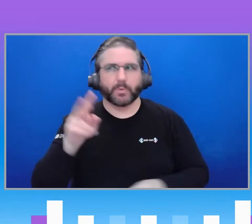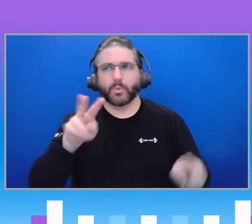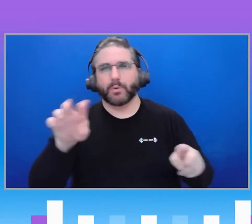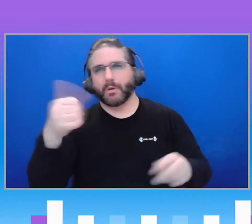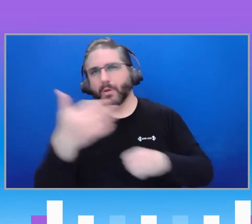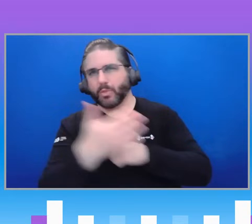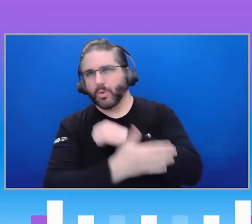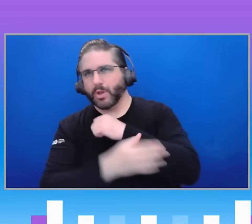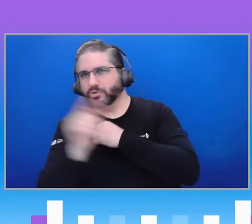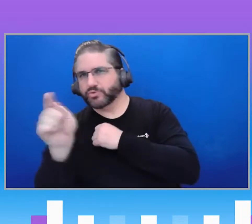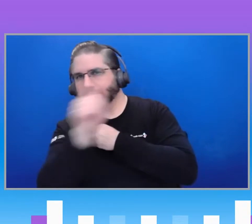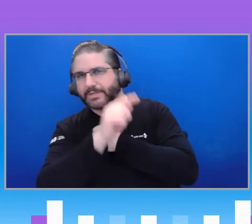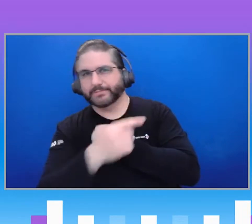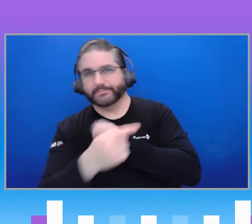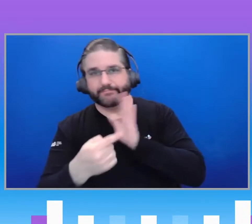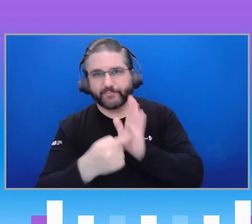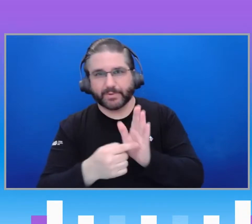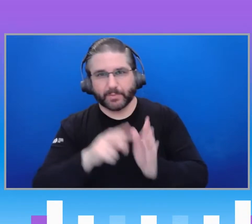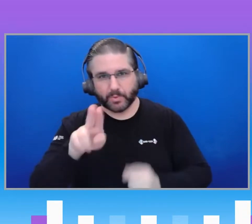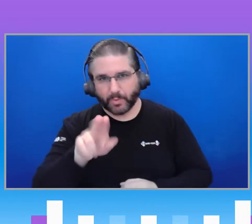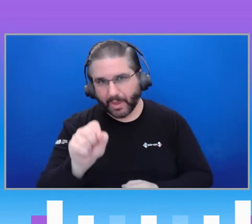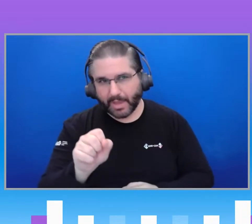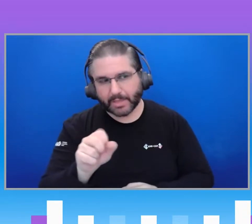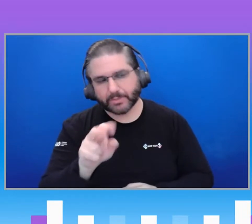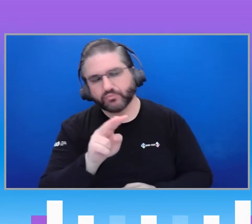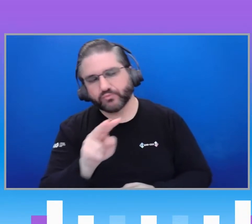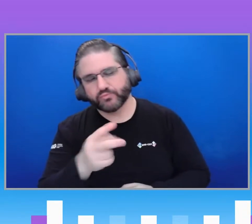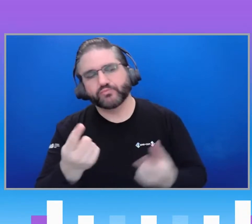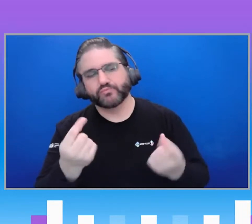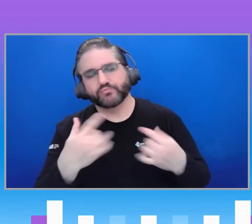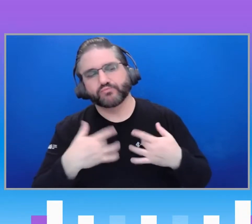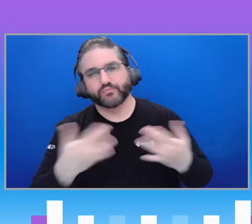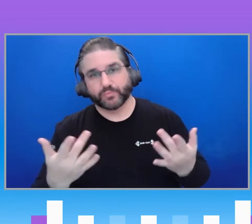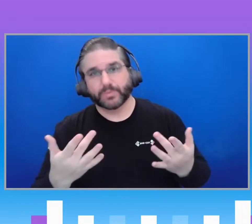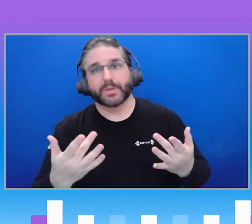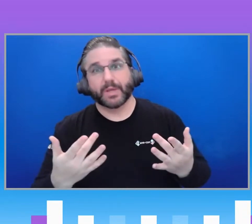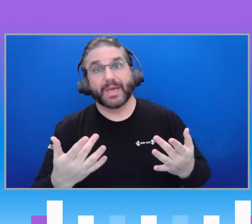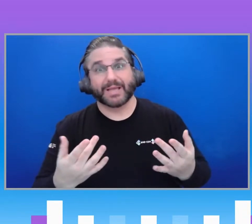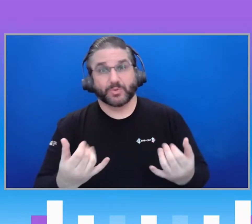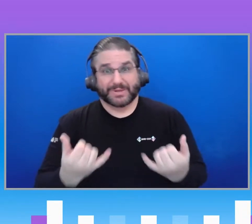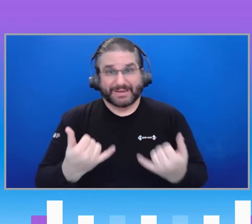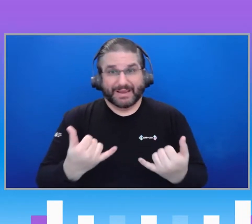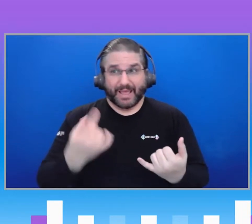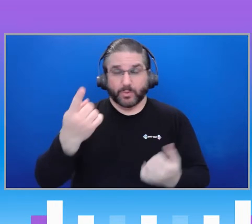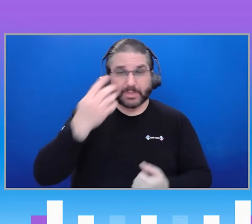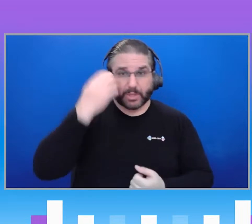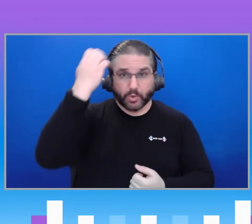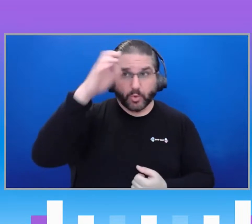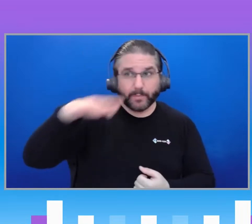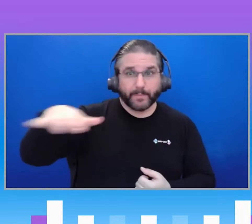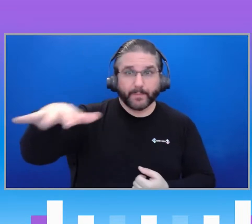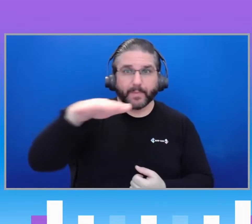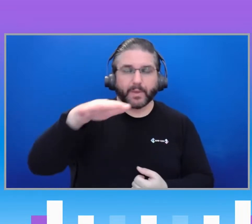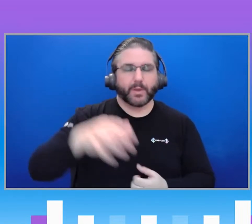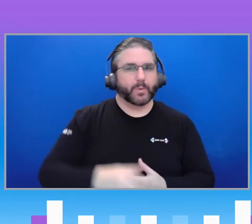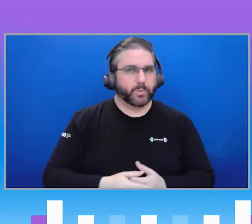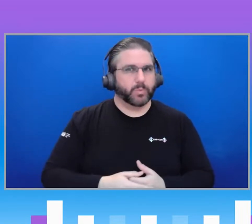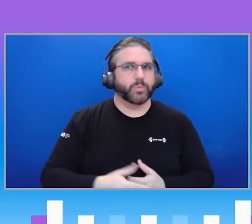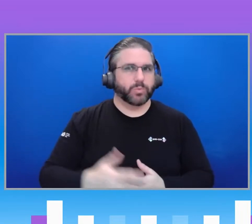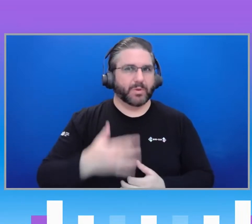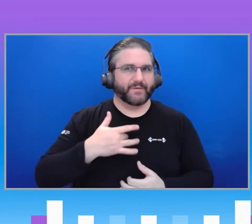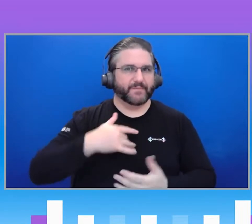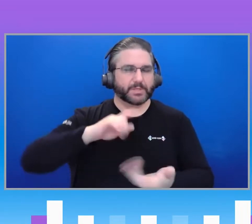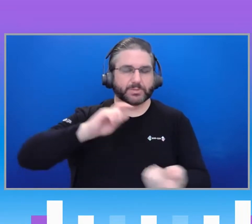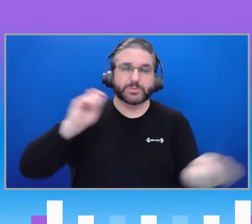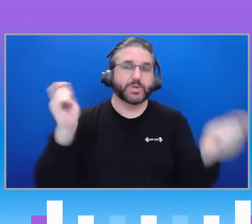was doing, and it has been really a turning point particularly for ICT